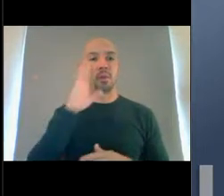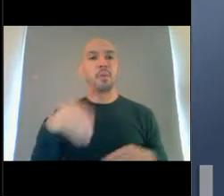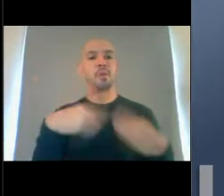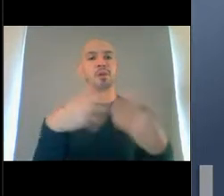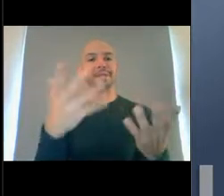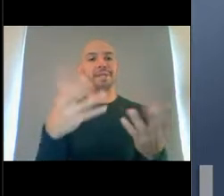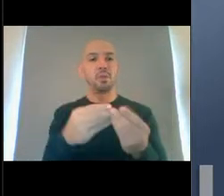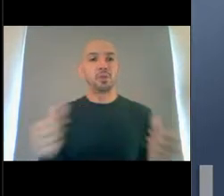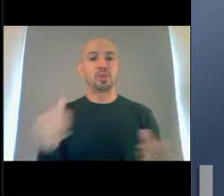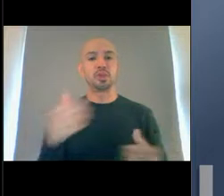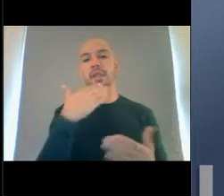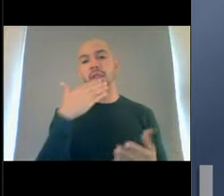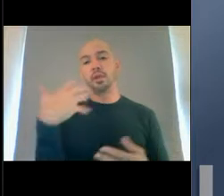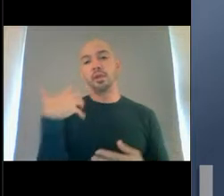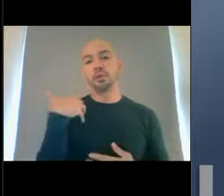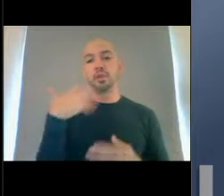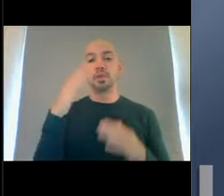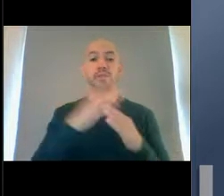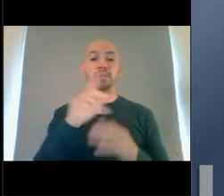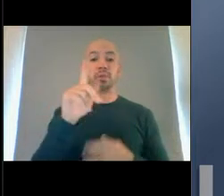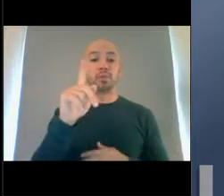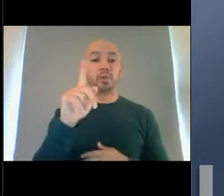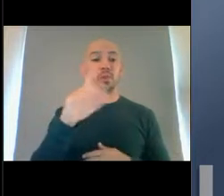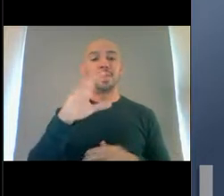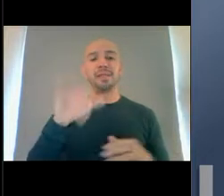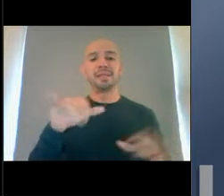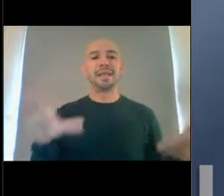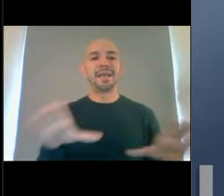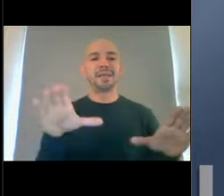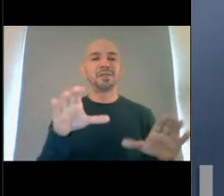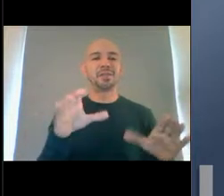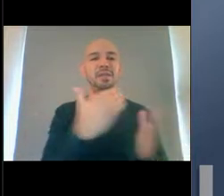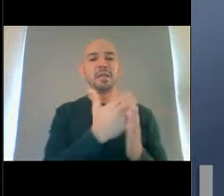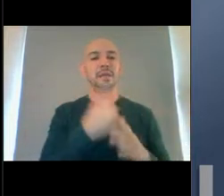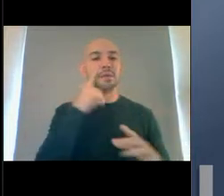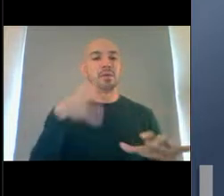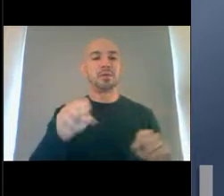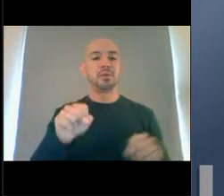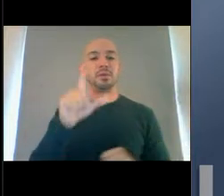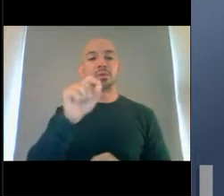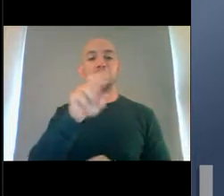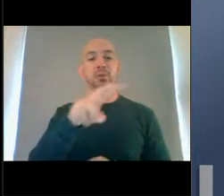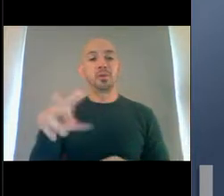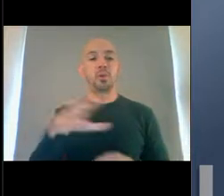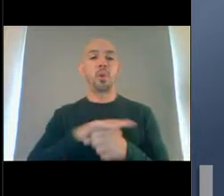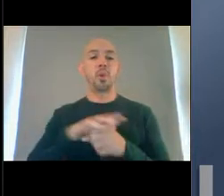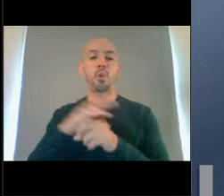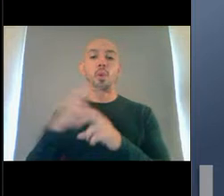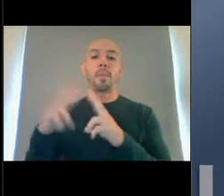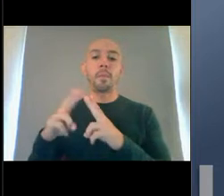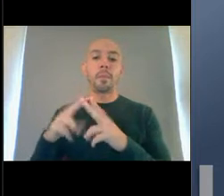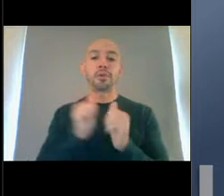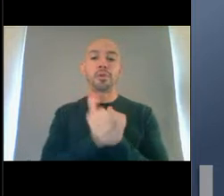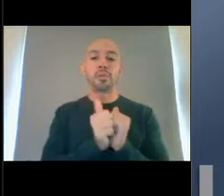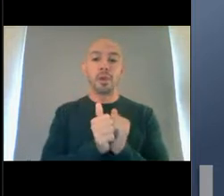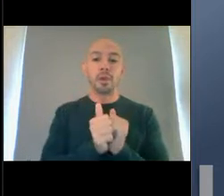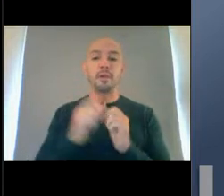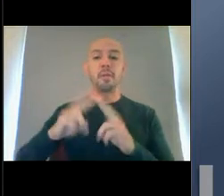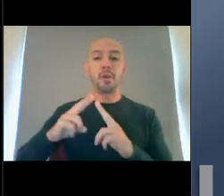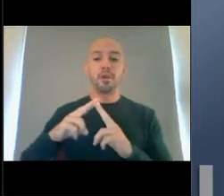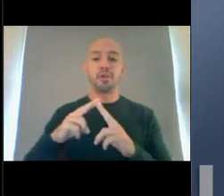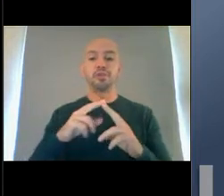chair um so top 21 is an action item to adopt the 2022 local partnership competitive program guidelines the